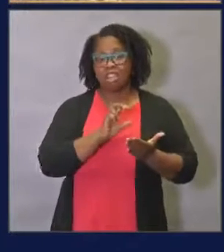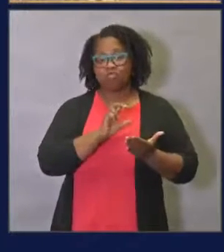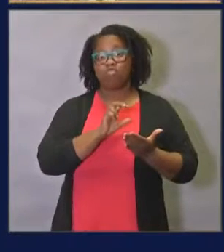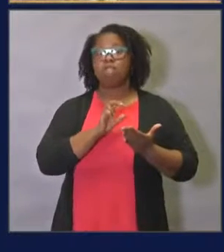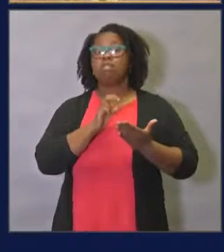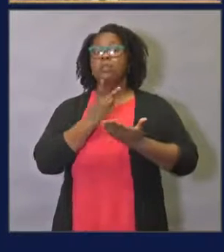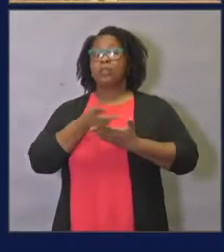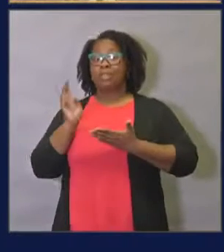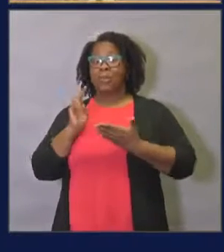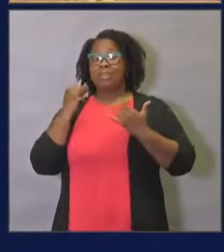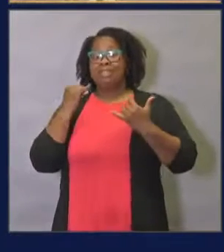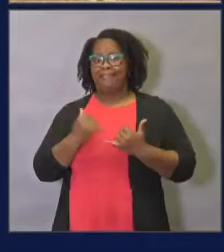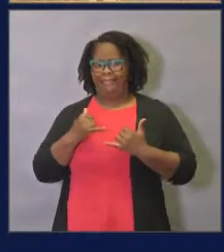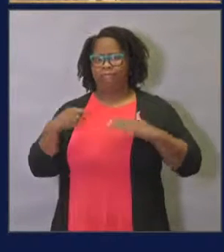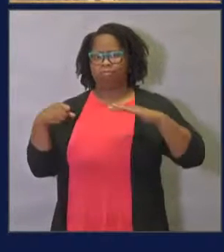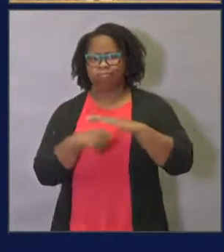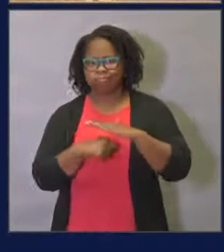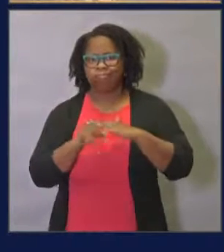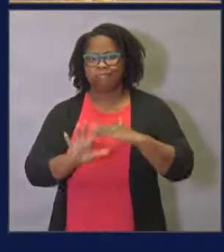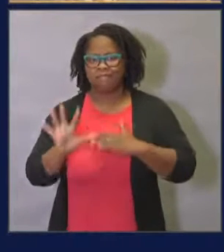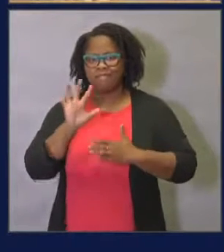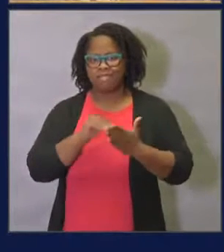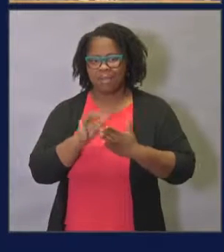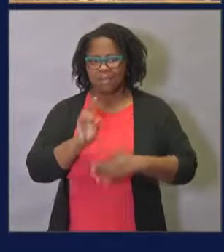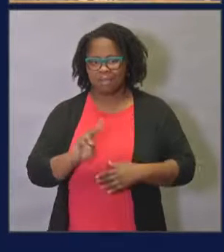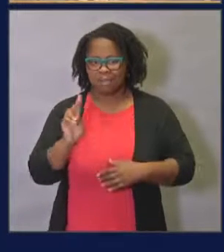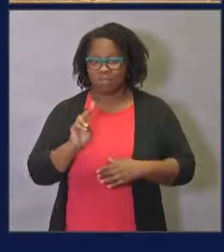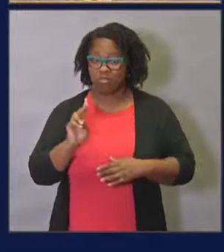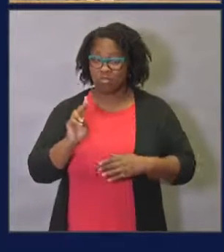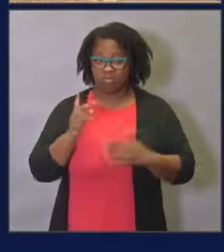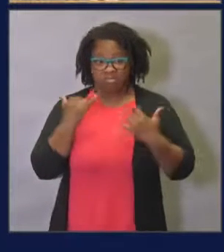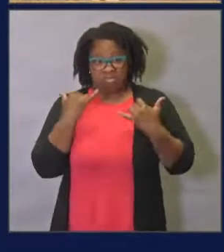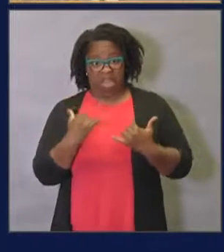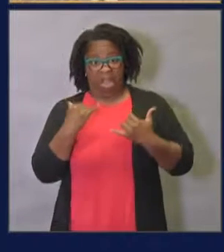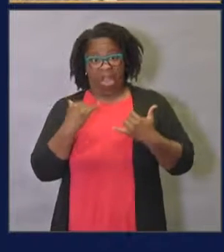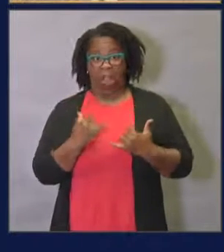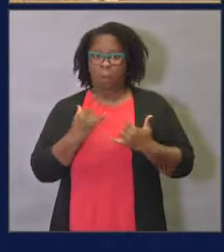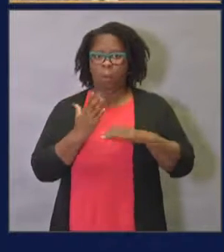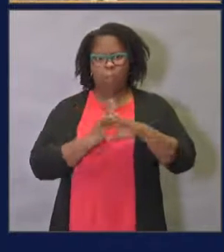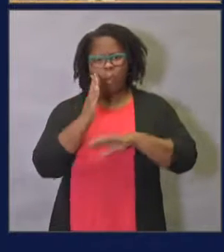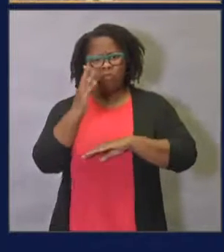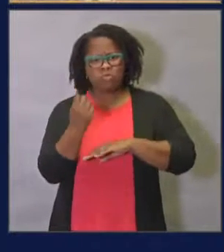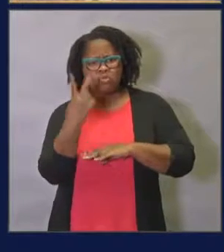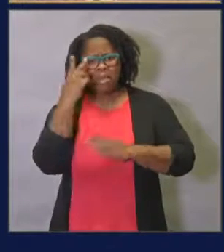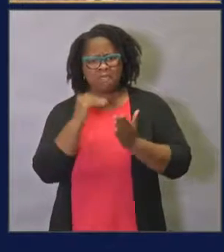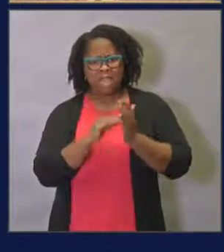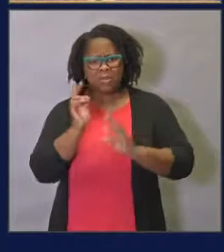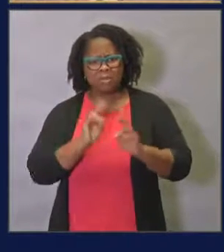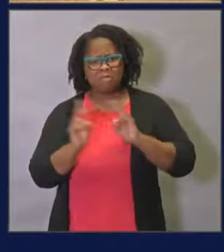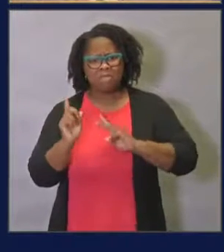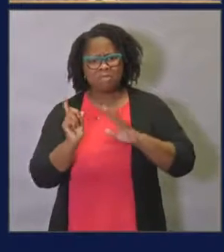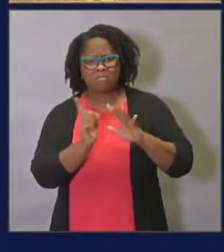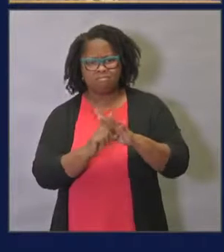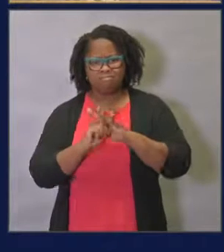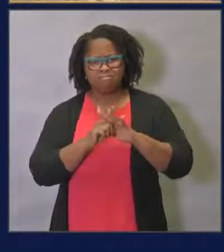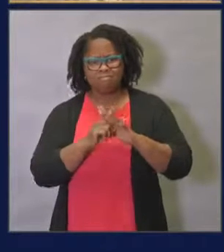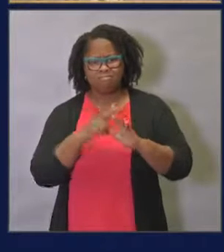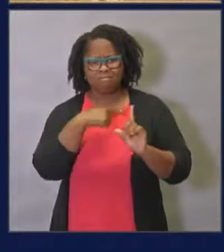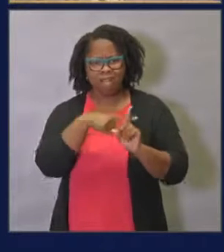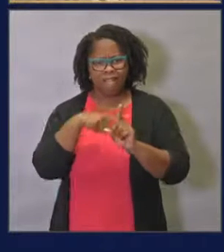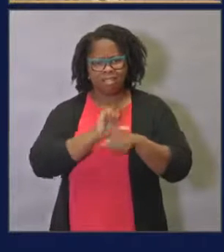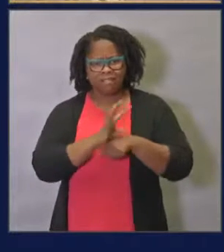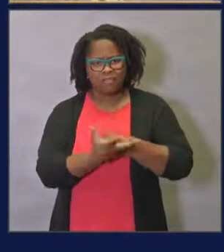our average daily cases this past week increasing to over now 12,000, the number of COVID-19